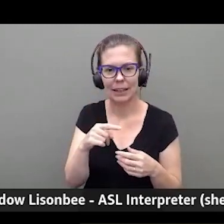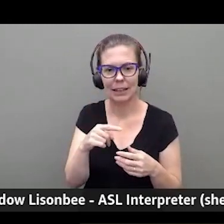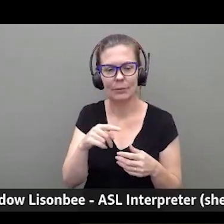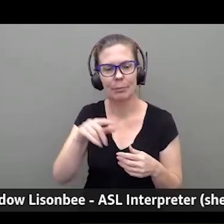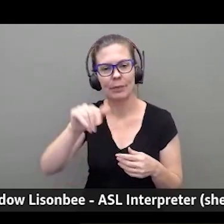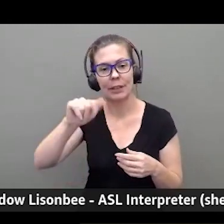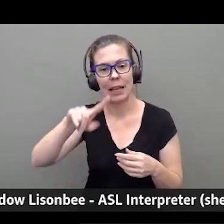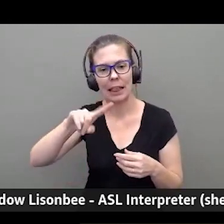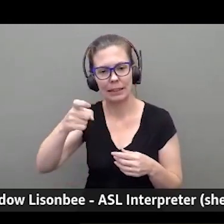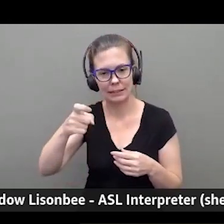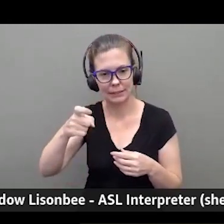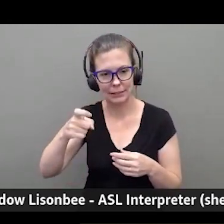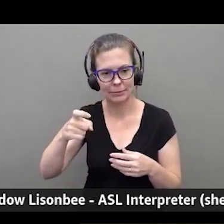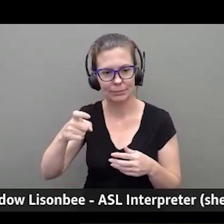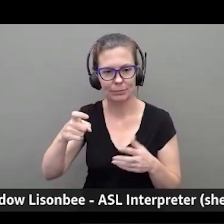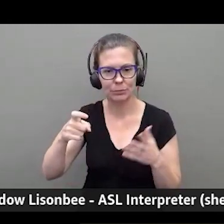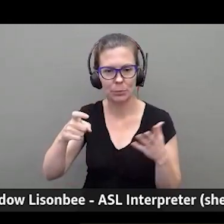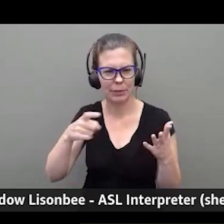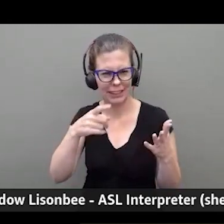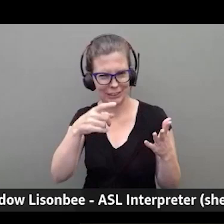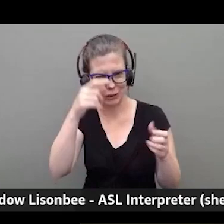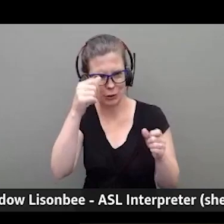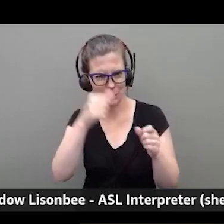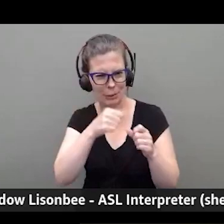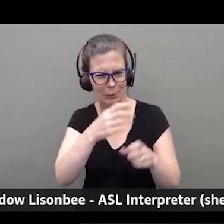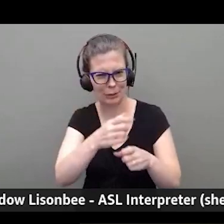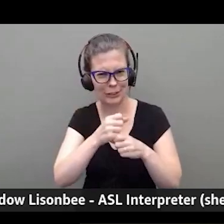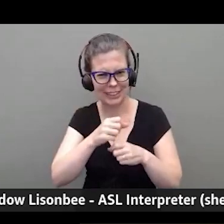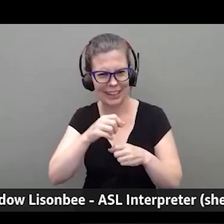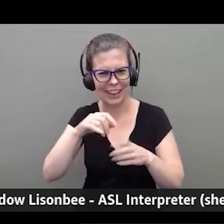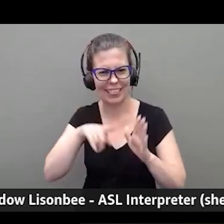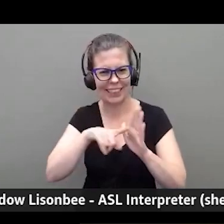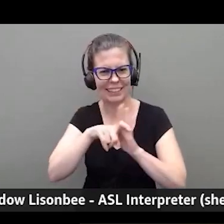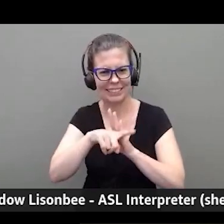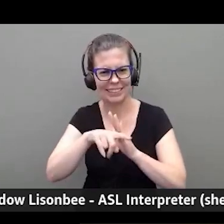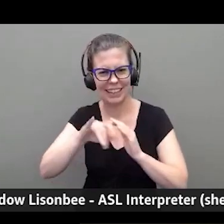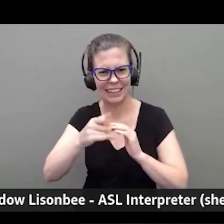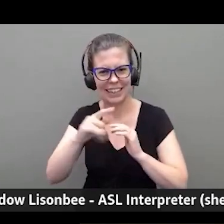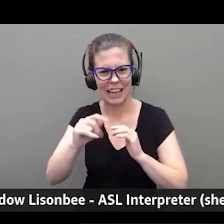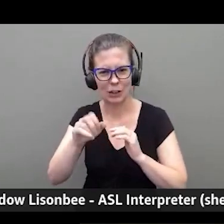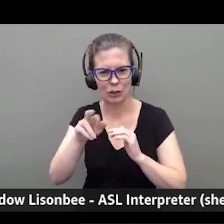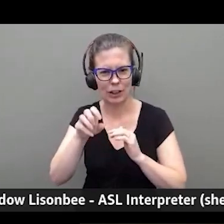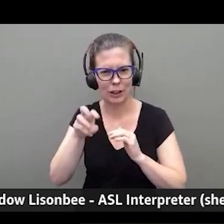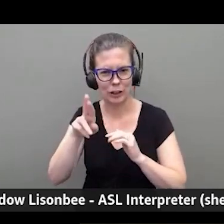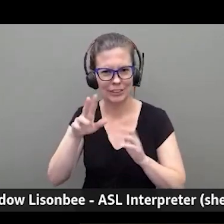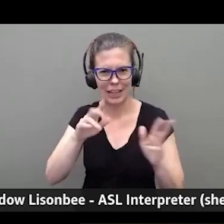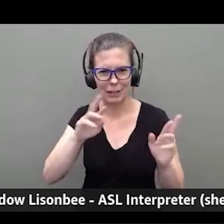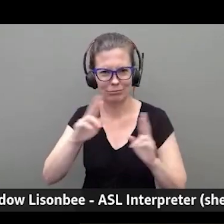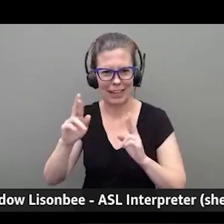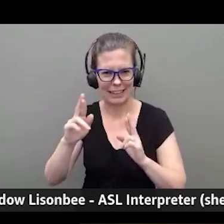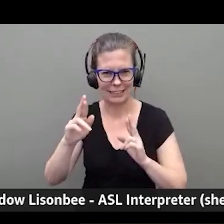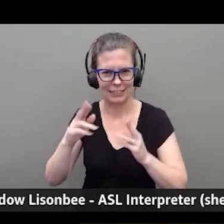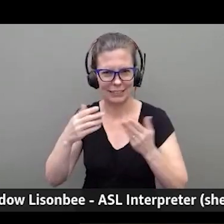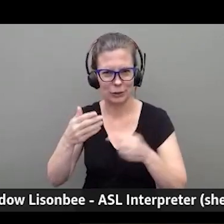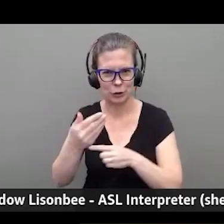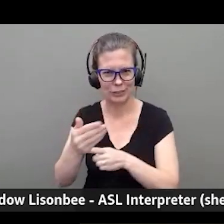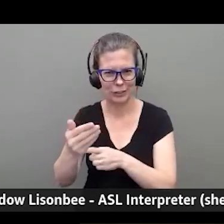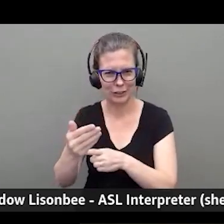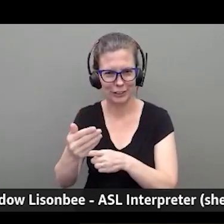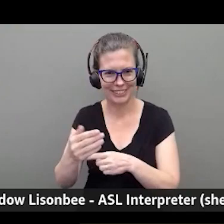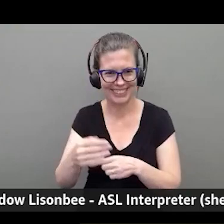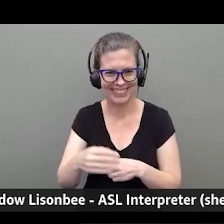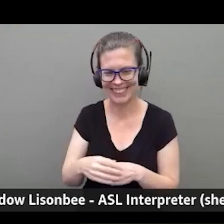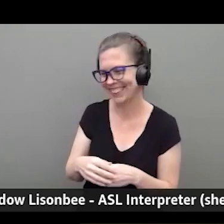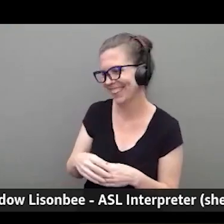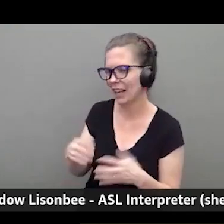Alex, did you remember to get the night crawlers? Because I'm ready to go. So I